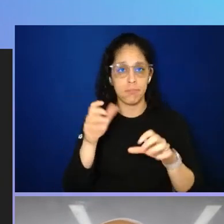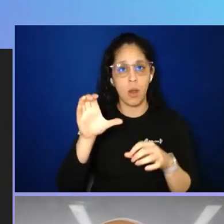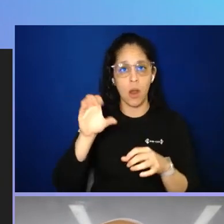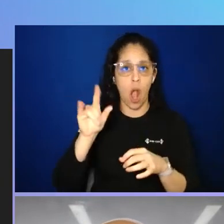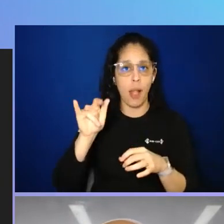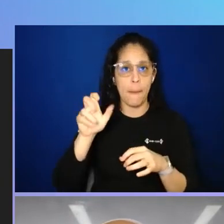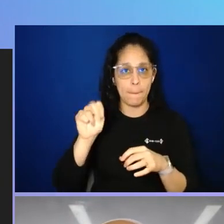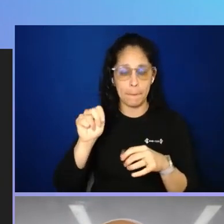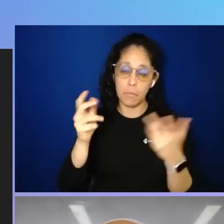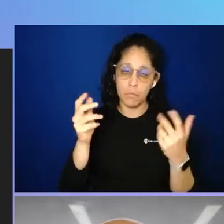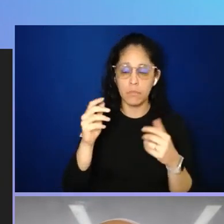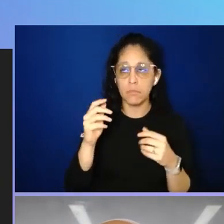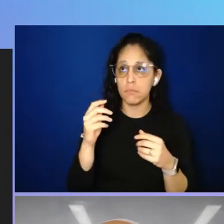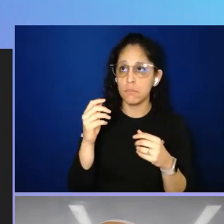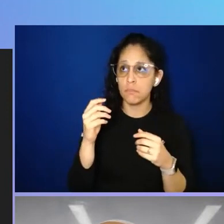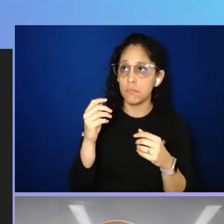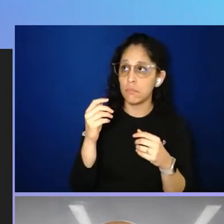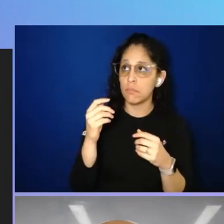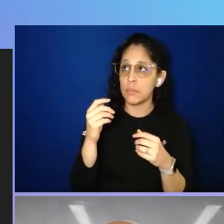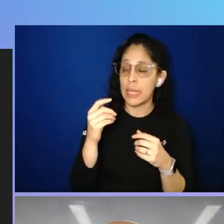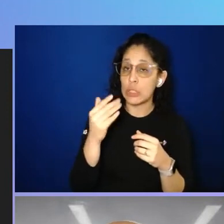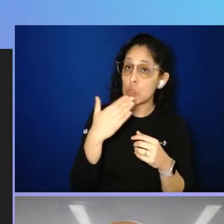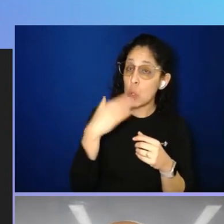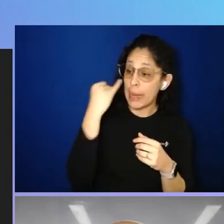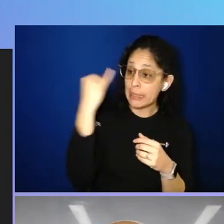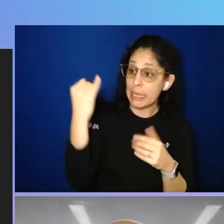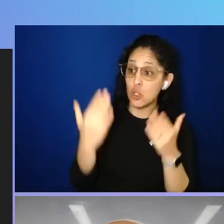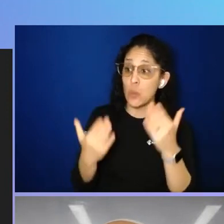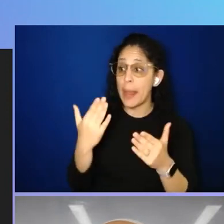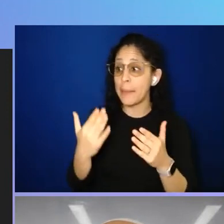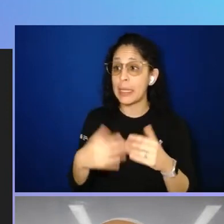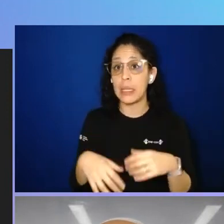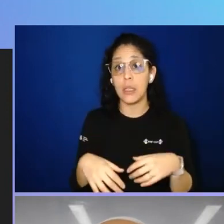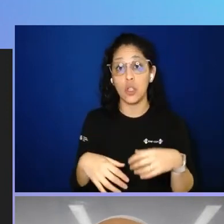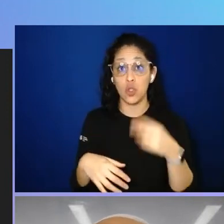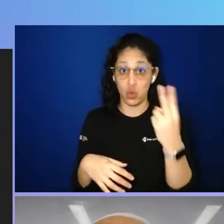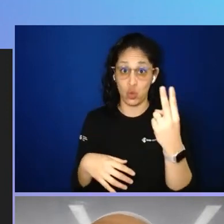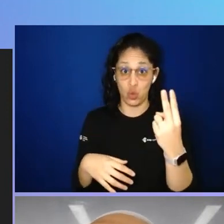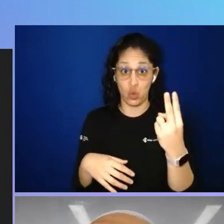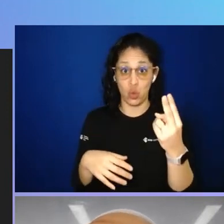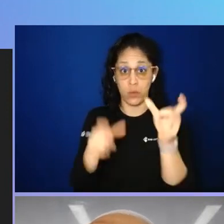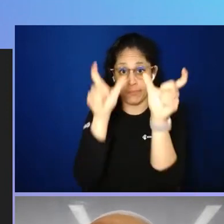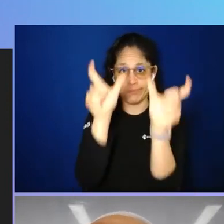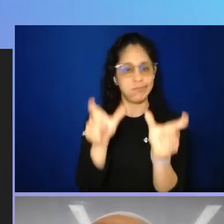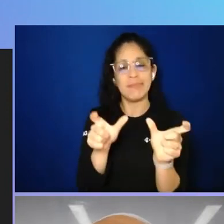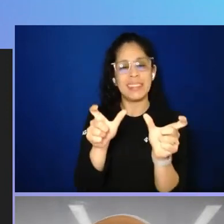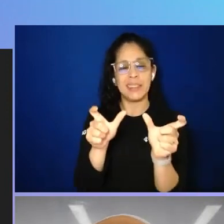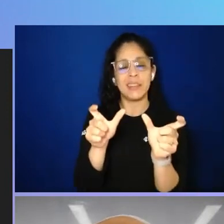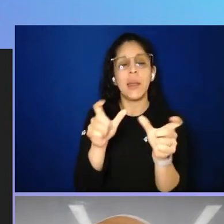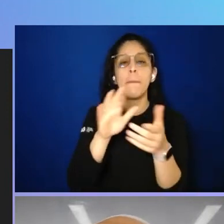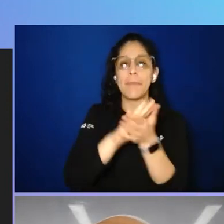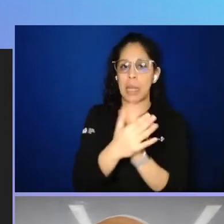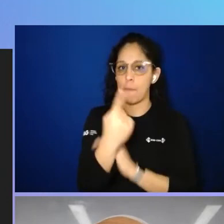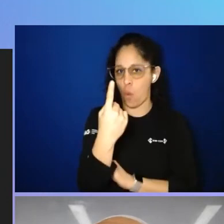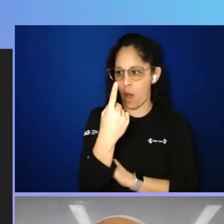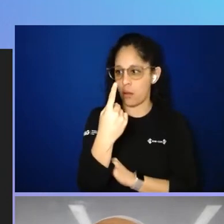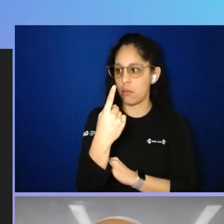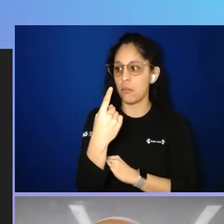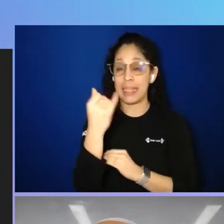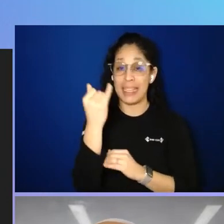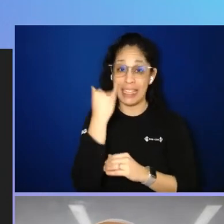switch from two columns, for example, to one, if the user decides to have a large text size or an accessibility text